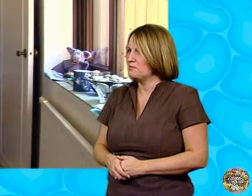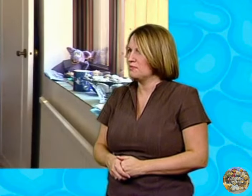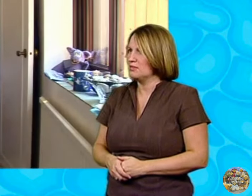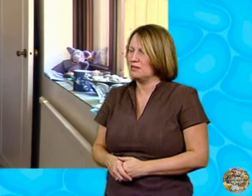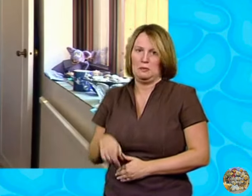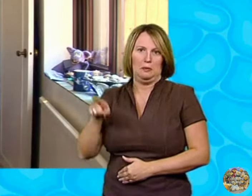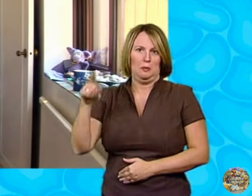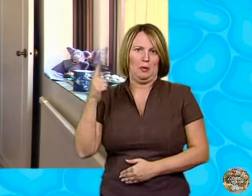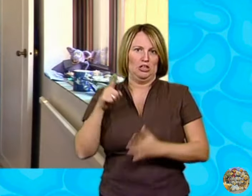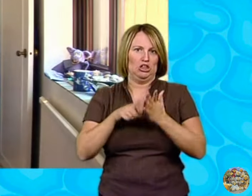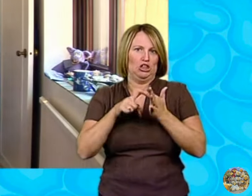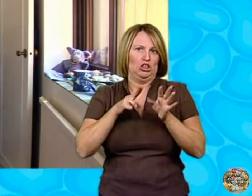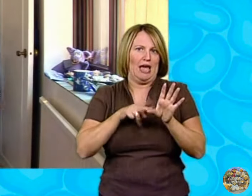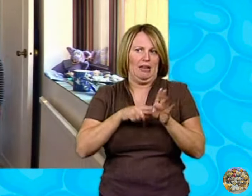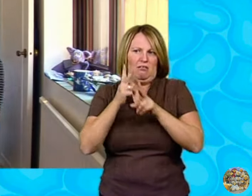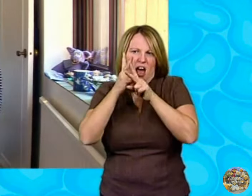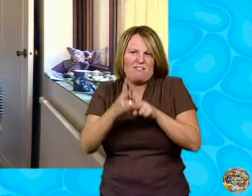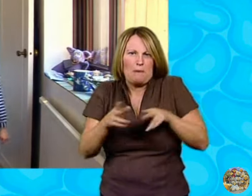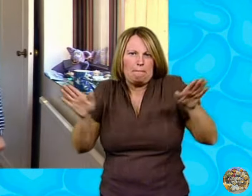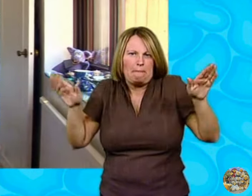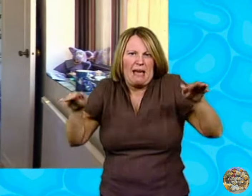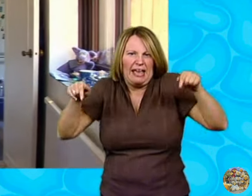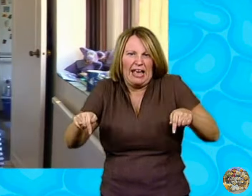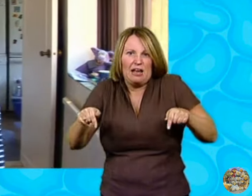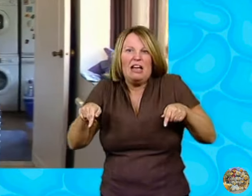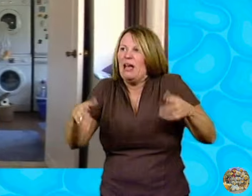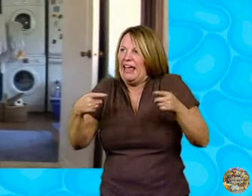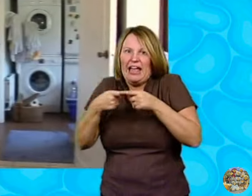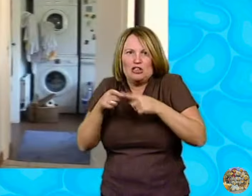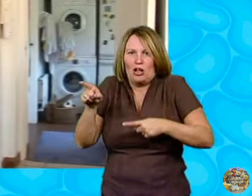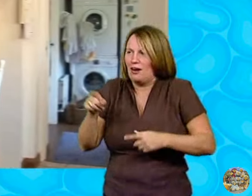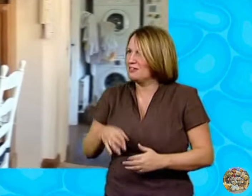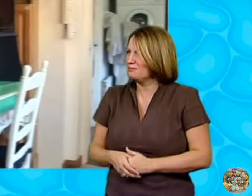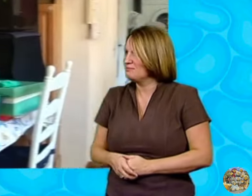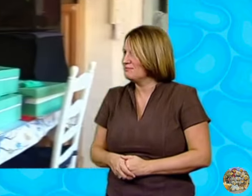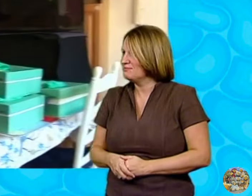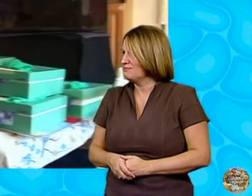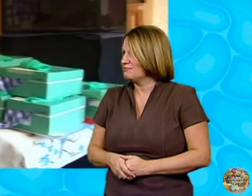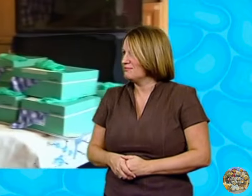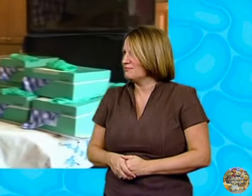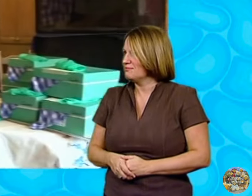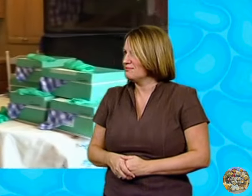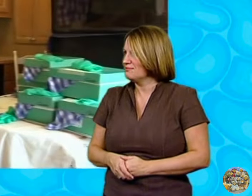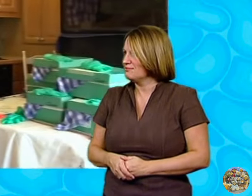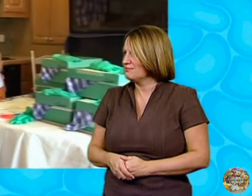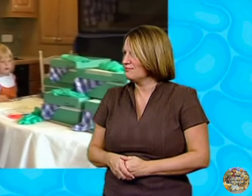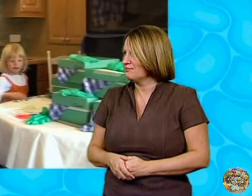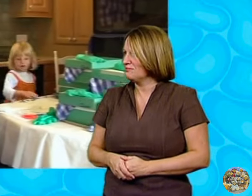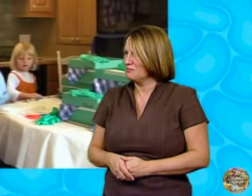This is Jenny. She looks after the bats here. The hospital is in the kitchen.